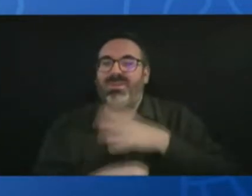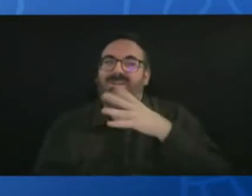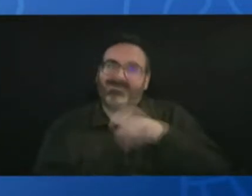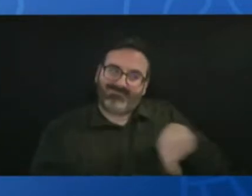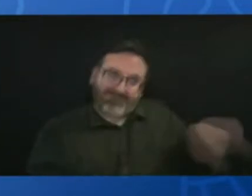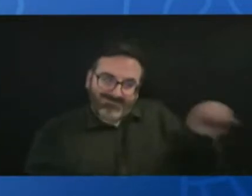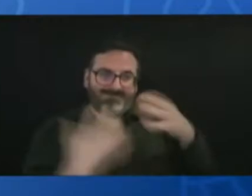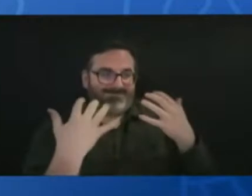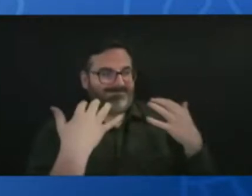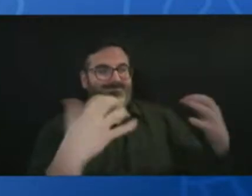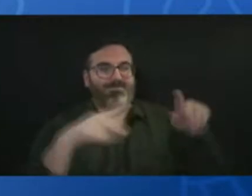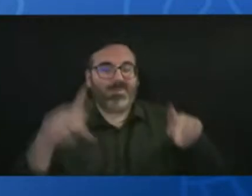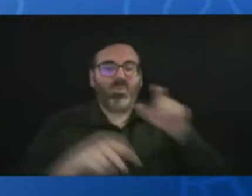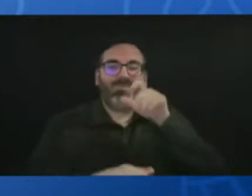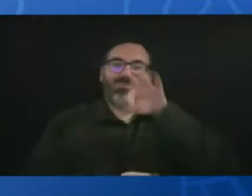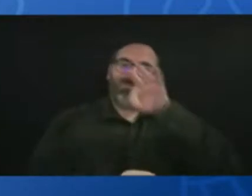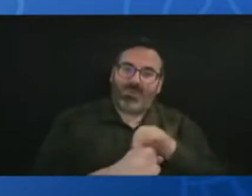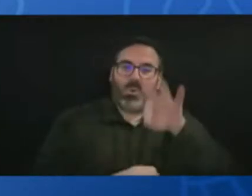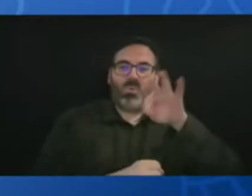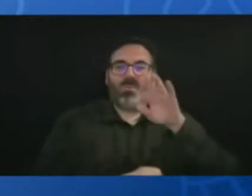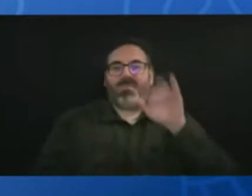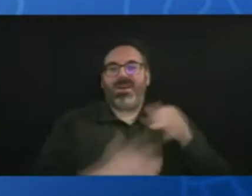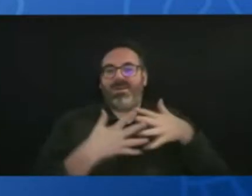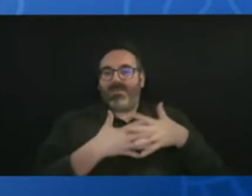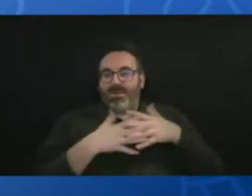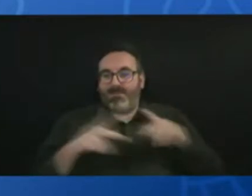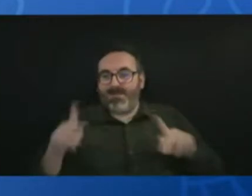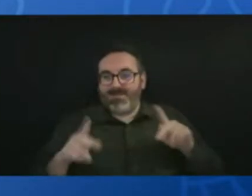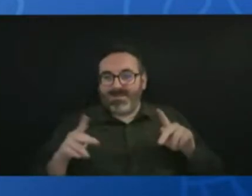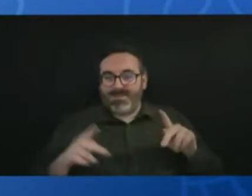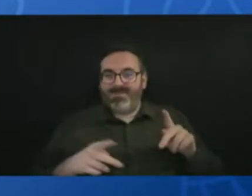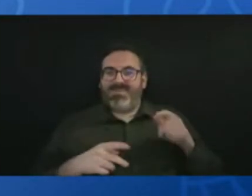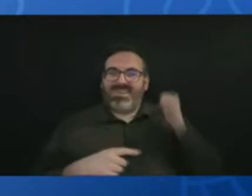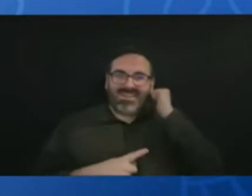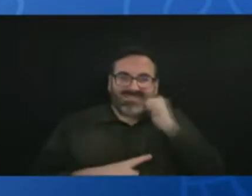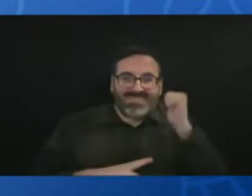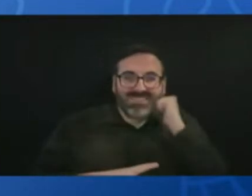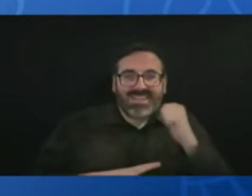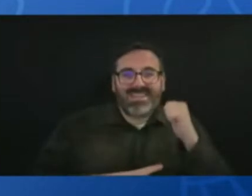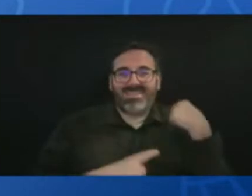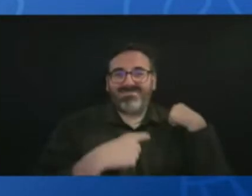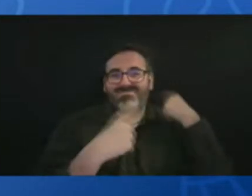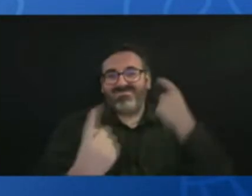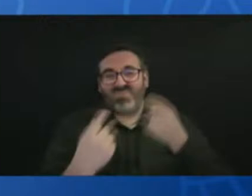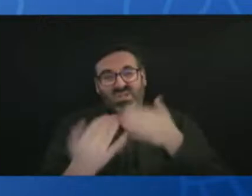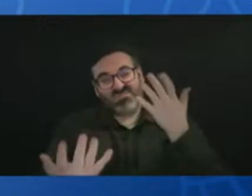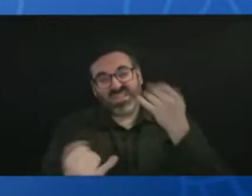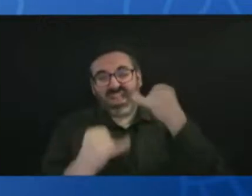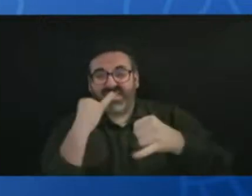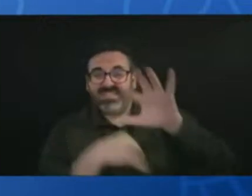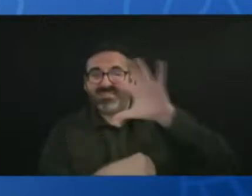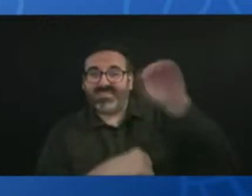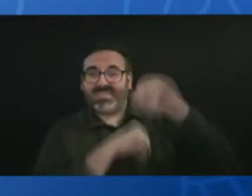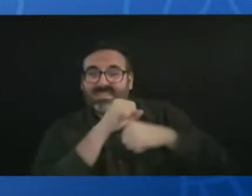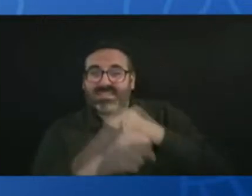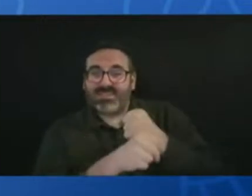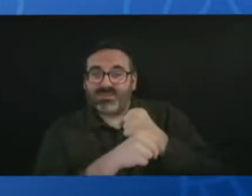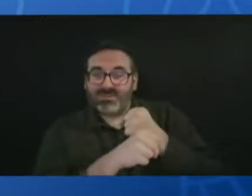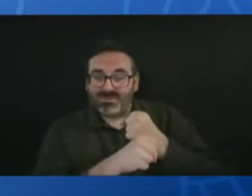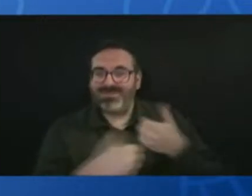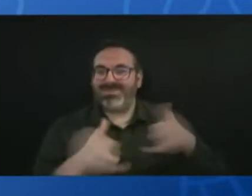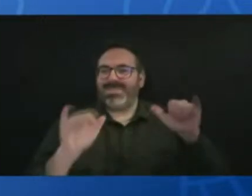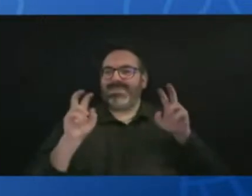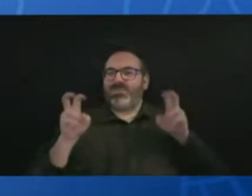I don't know what happened before in the last 50 years that makes it still an issue now. We are serious,